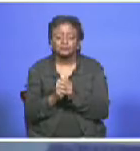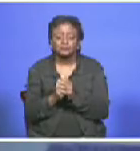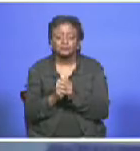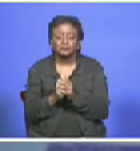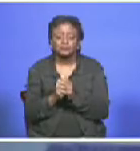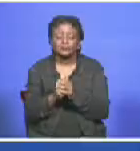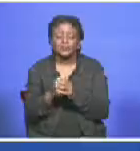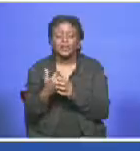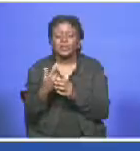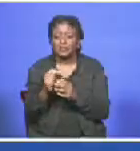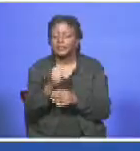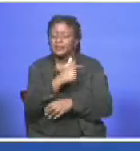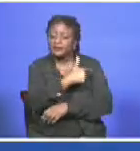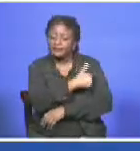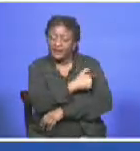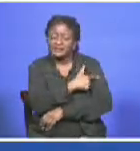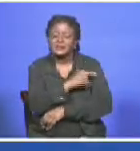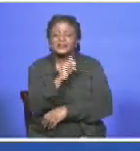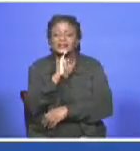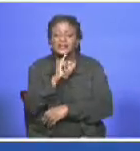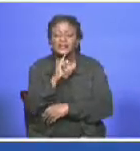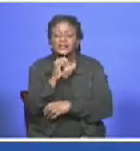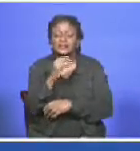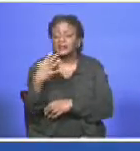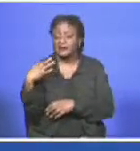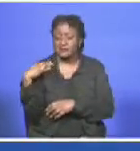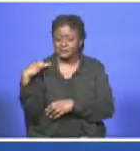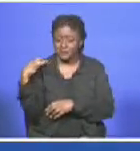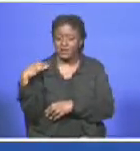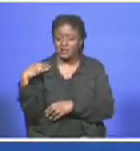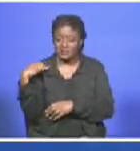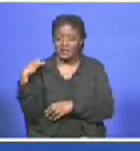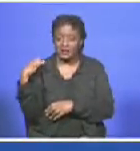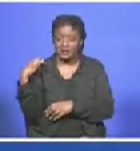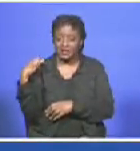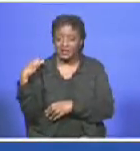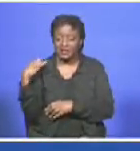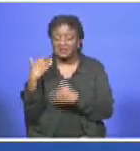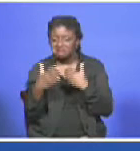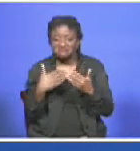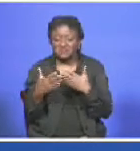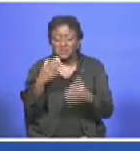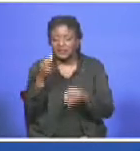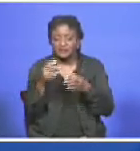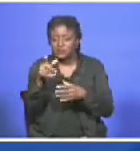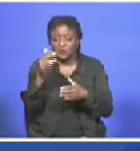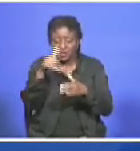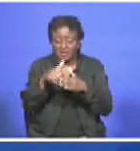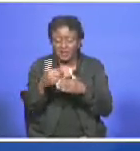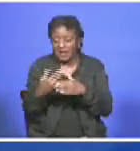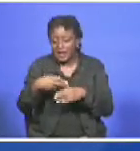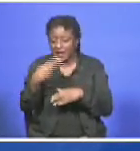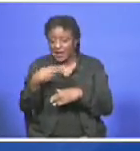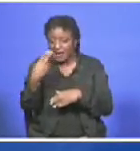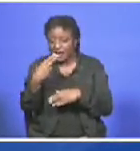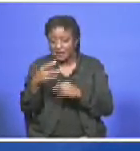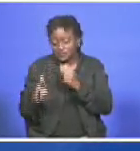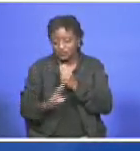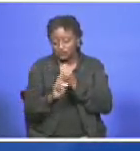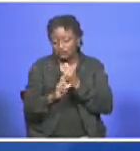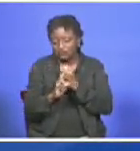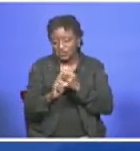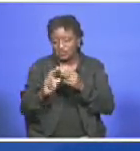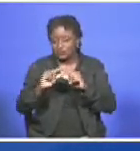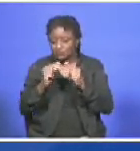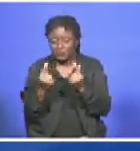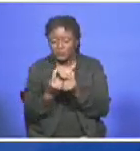The vaccine is absolutely voluntary for even if you are in the highest priority and you are a frontline health worker